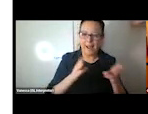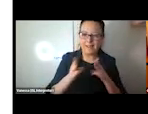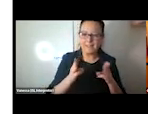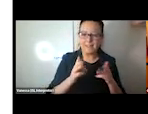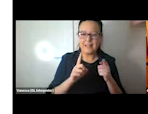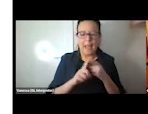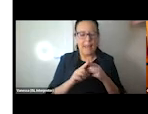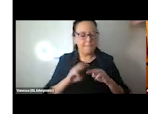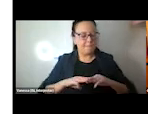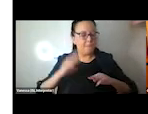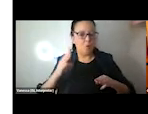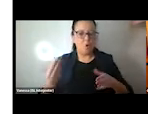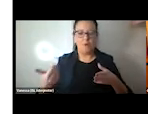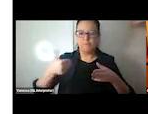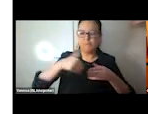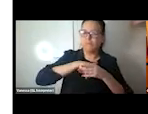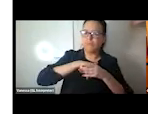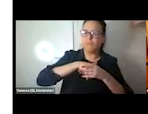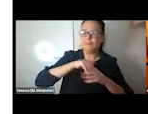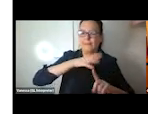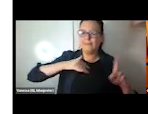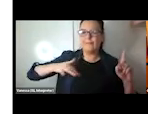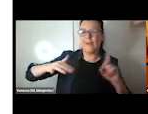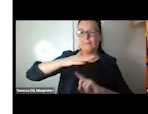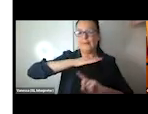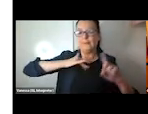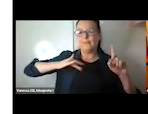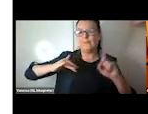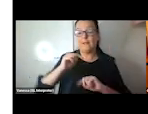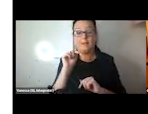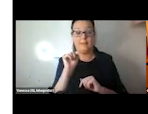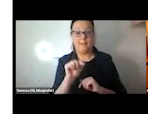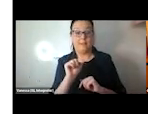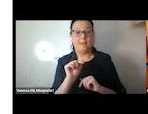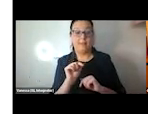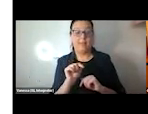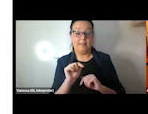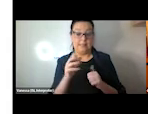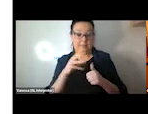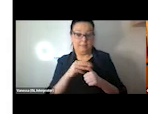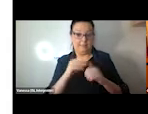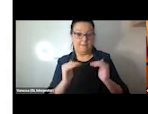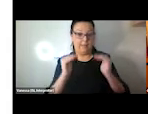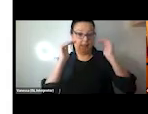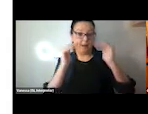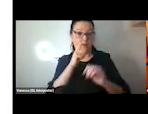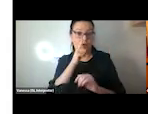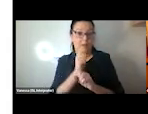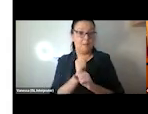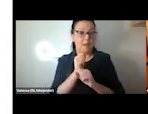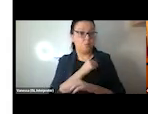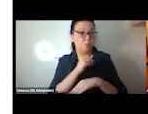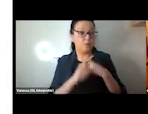more inclusive environment. And in this case, looking at the particular standards we're talking about today, a much